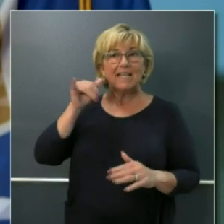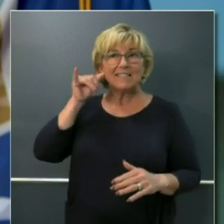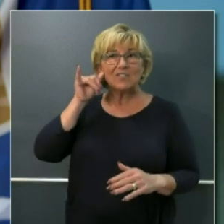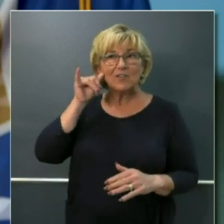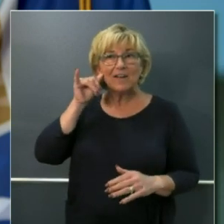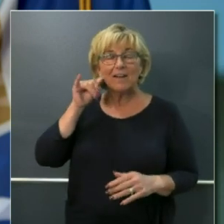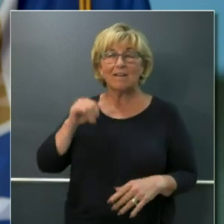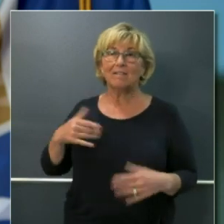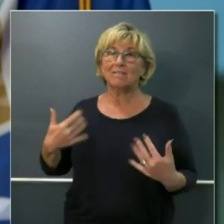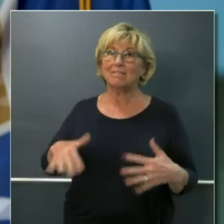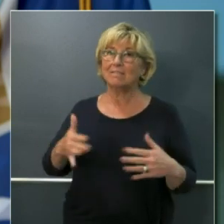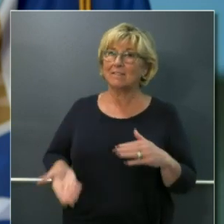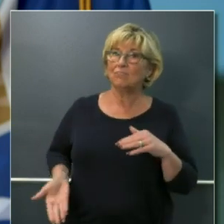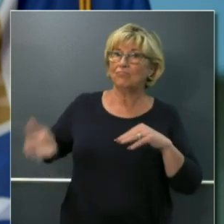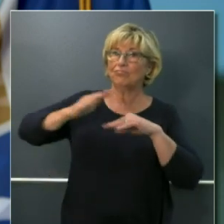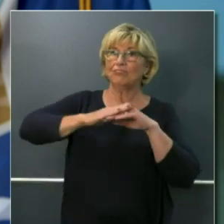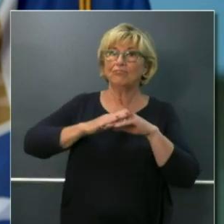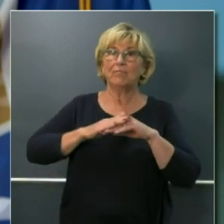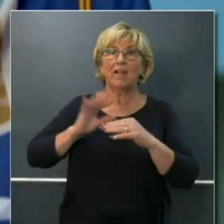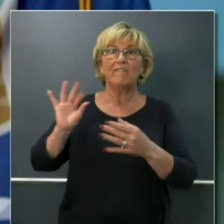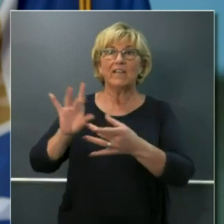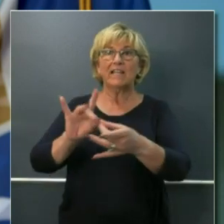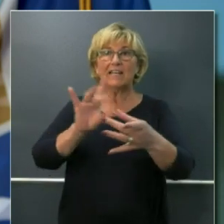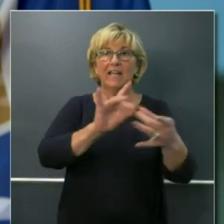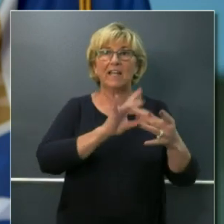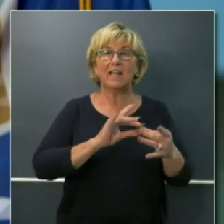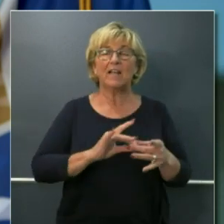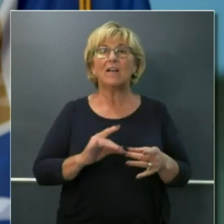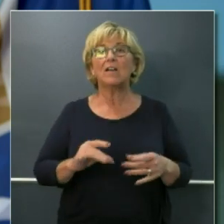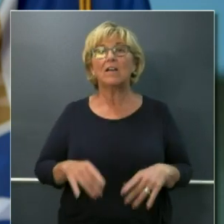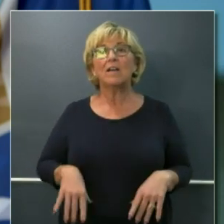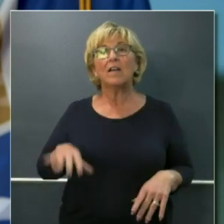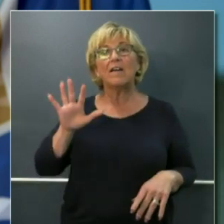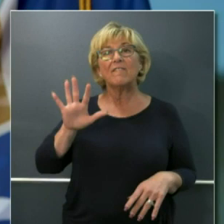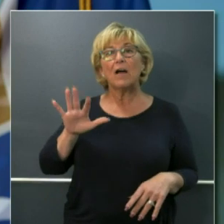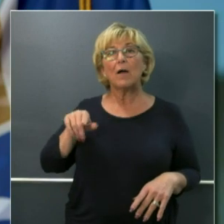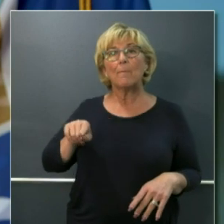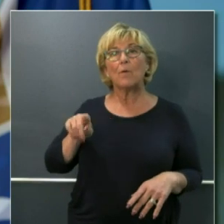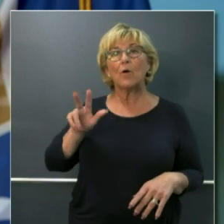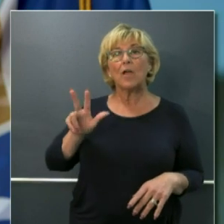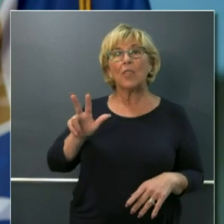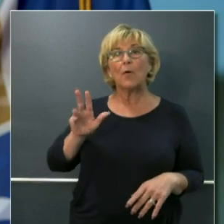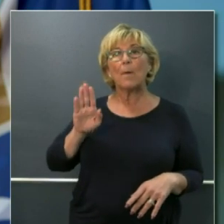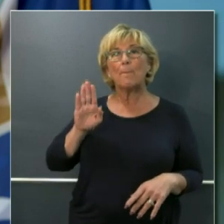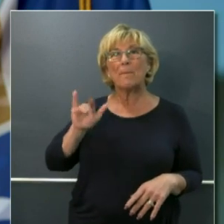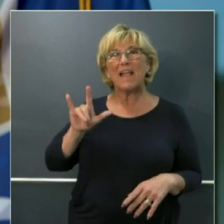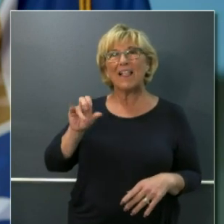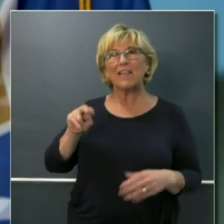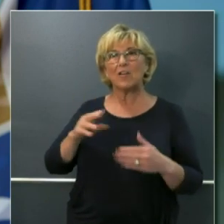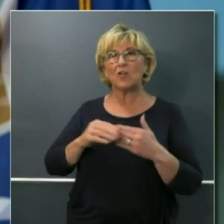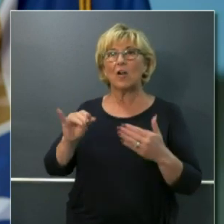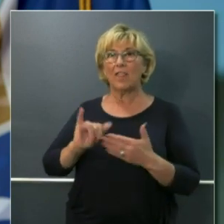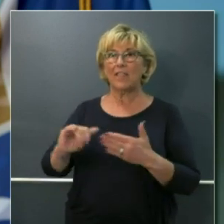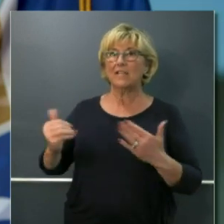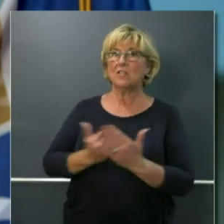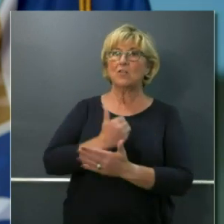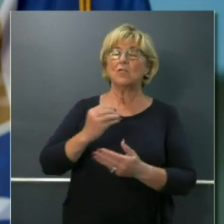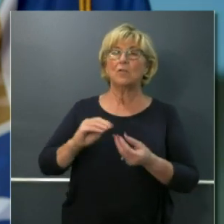So substantial increase in connection and volume, $5.33 billion. That's the new number.